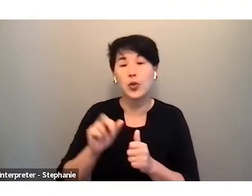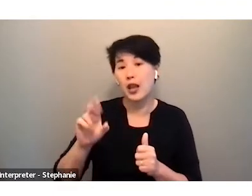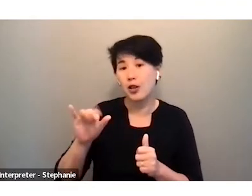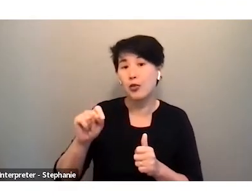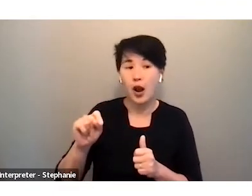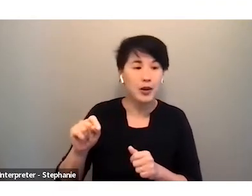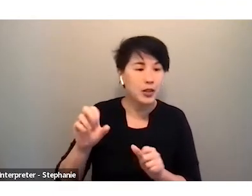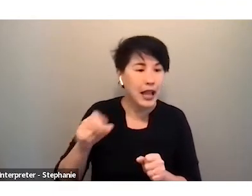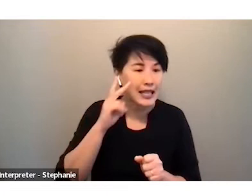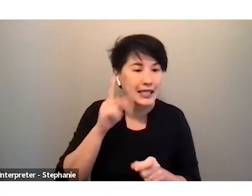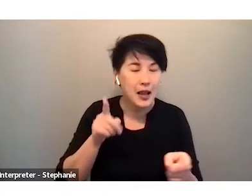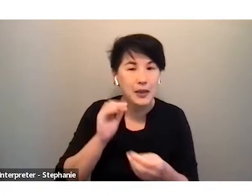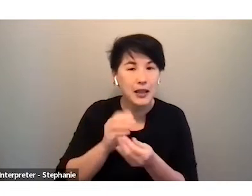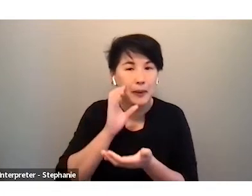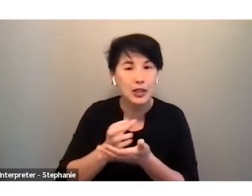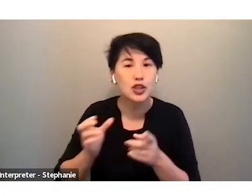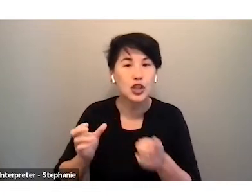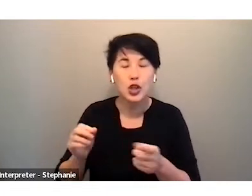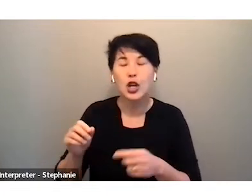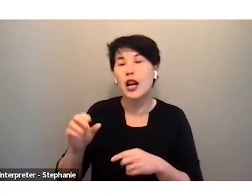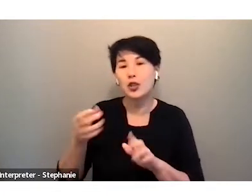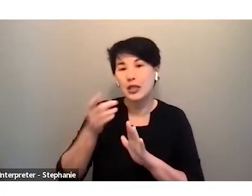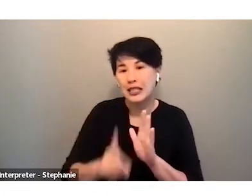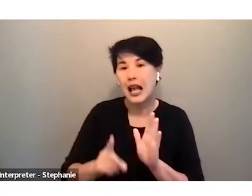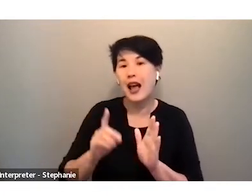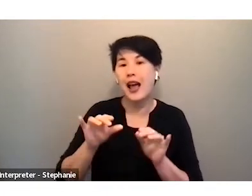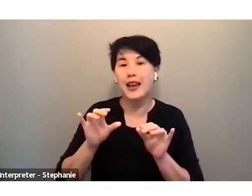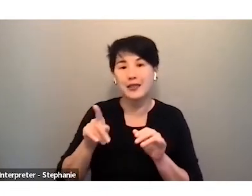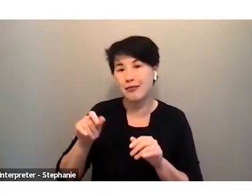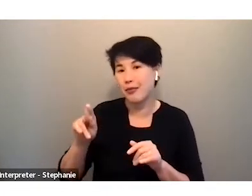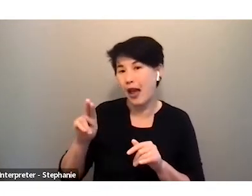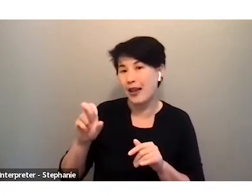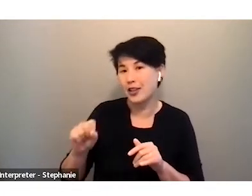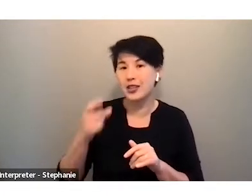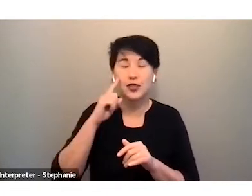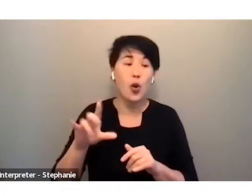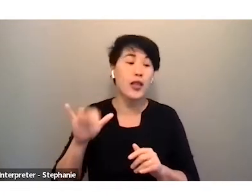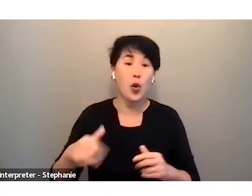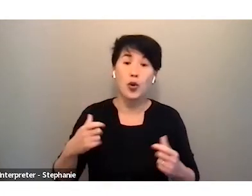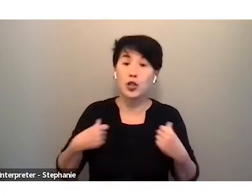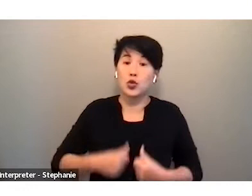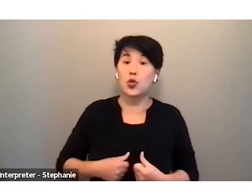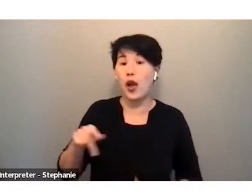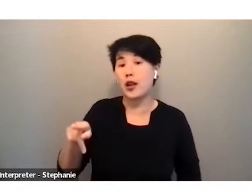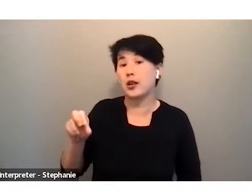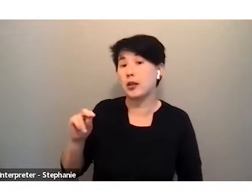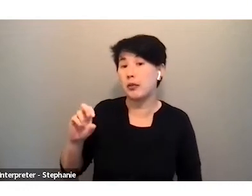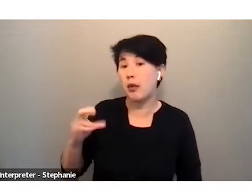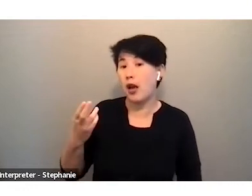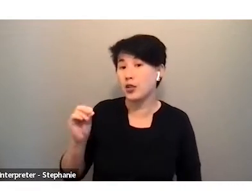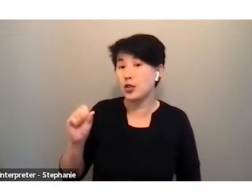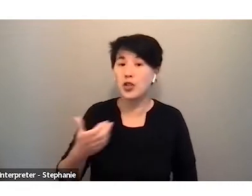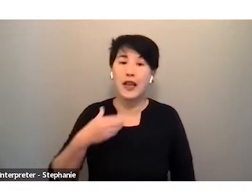see him in that picture on the right over there, to design patterns for these sweater ponchos. We have some scarves